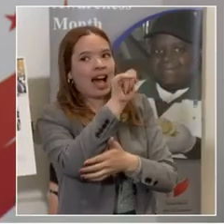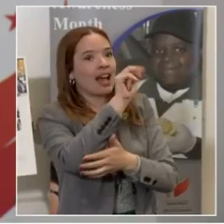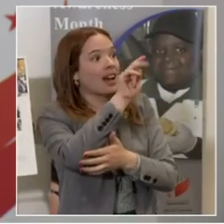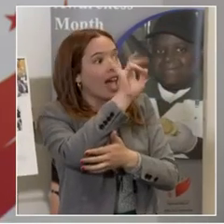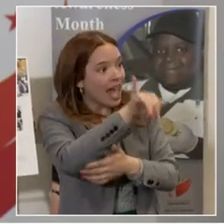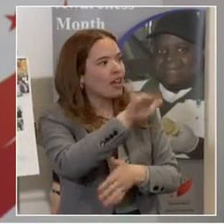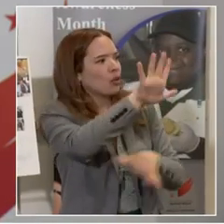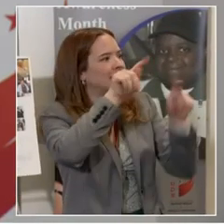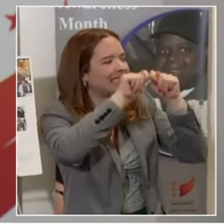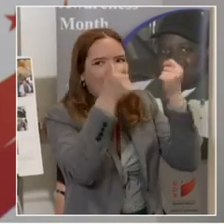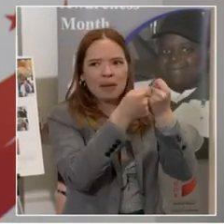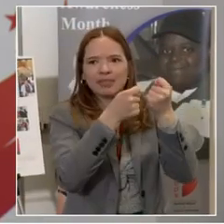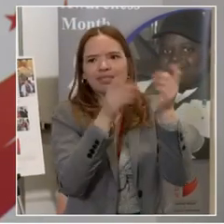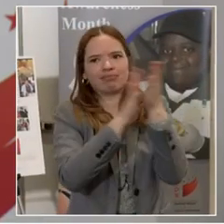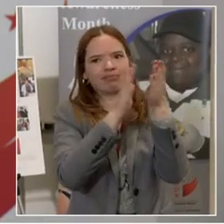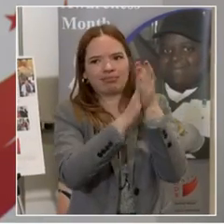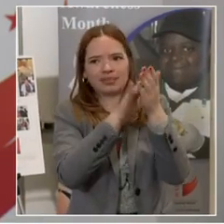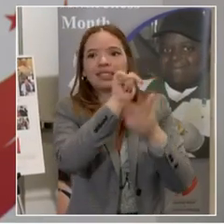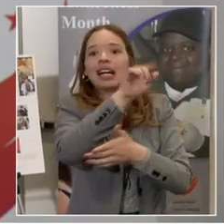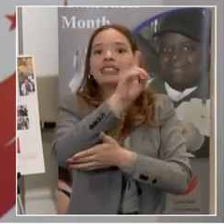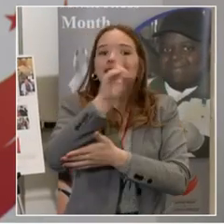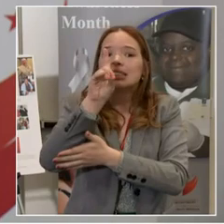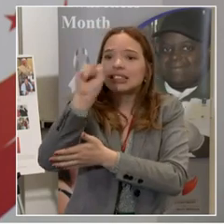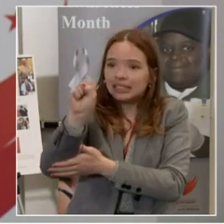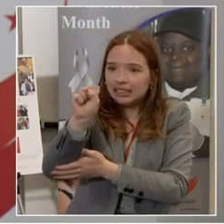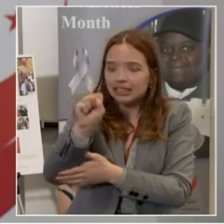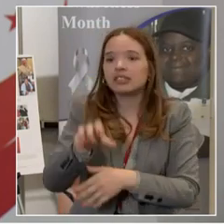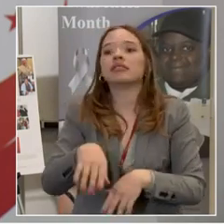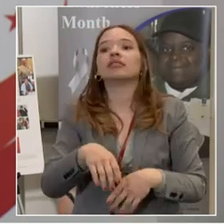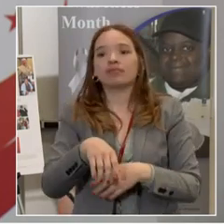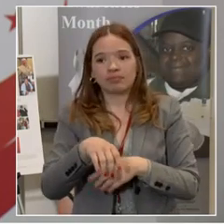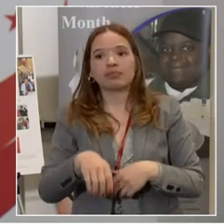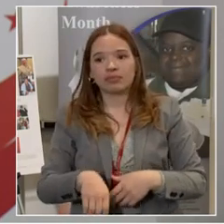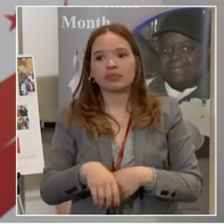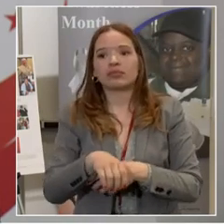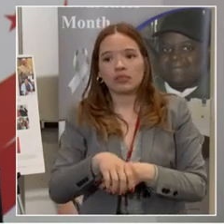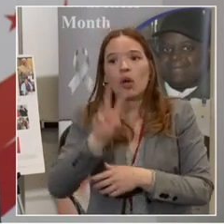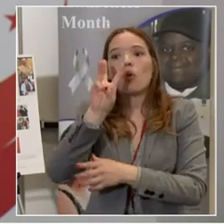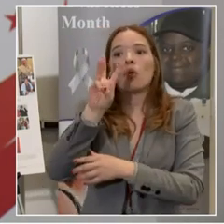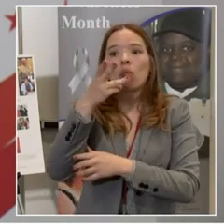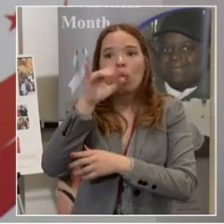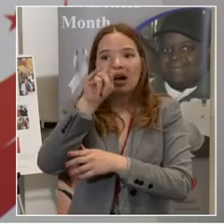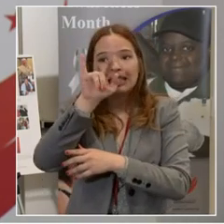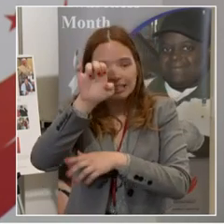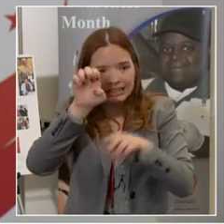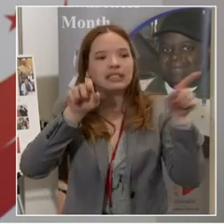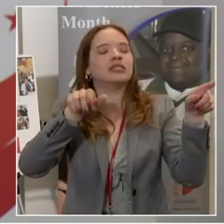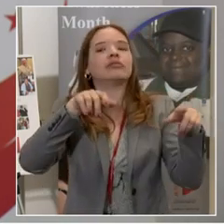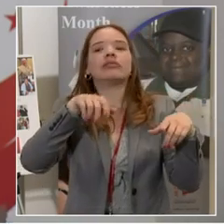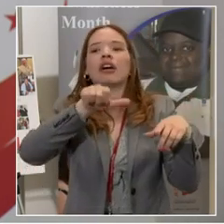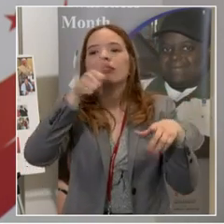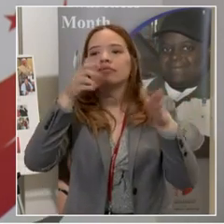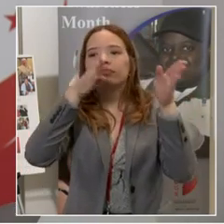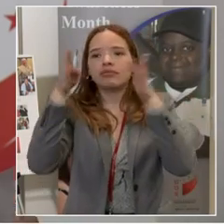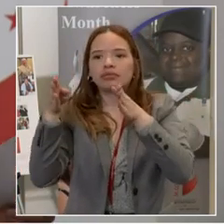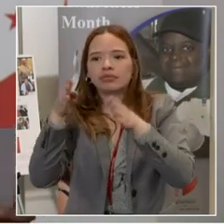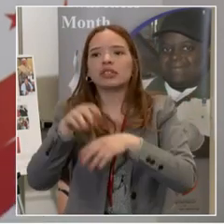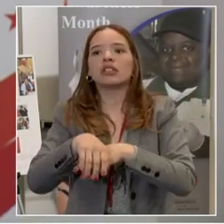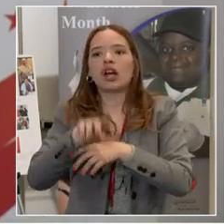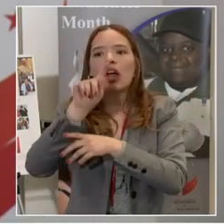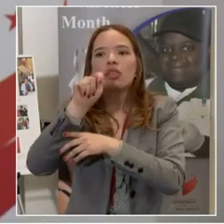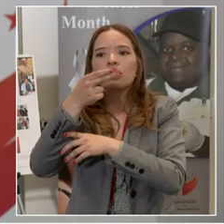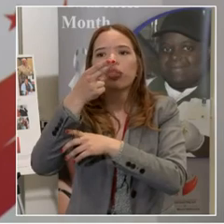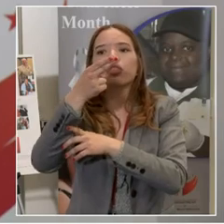at DDS. Allison White and Ricardo Thornton, thank you for your service to Washington, D.C.